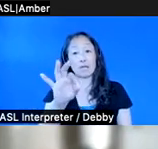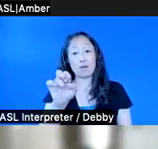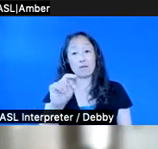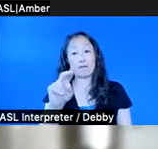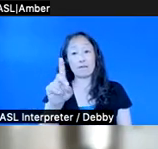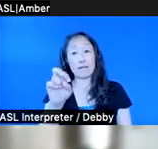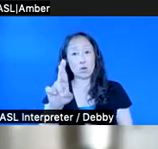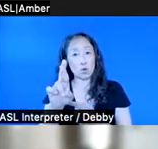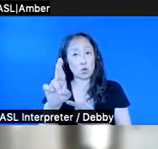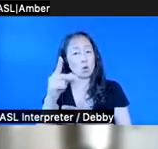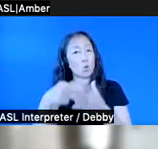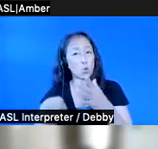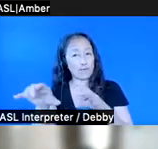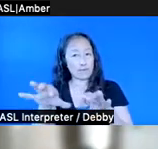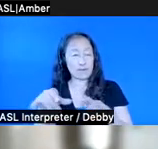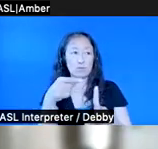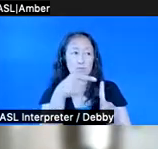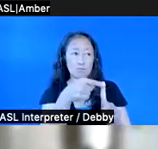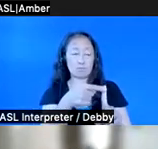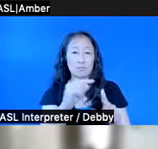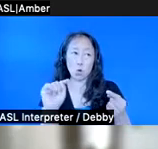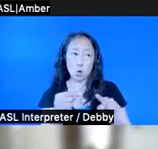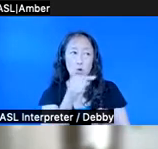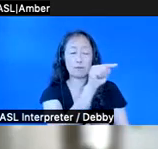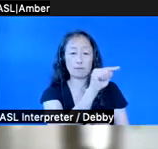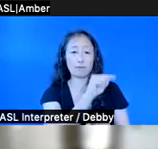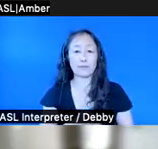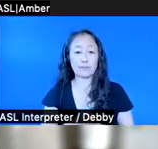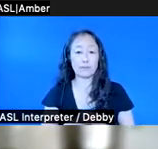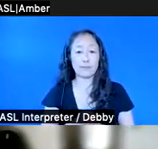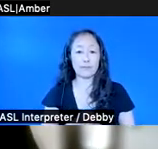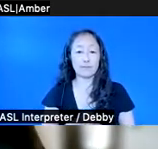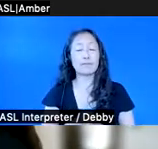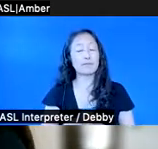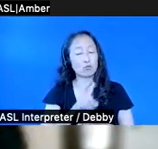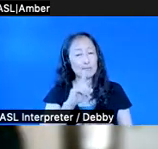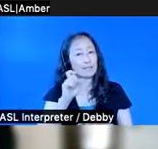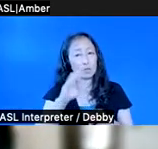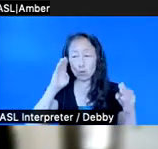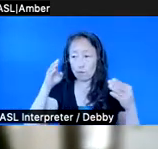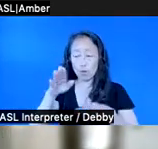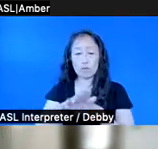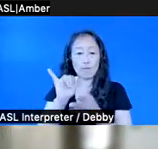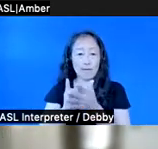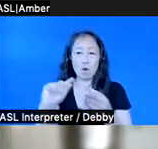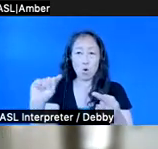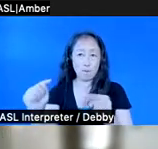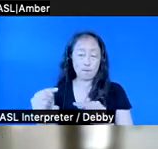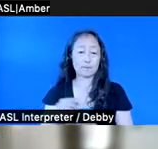the victim by the offender. And that's what we should focus on. In